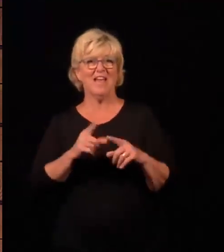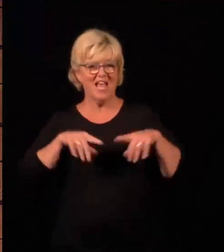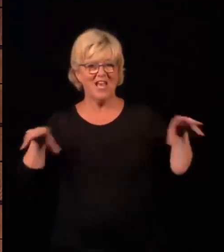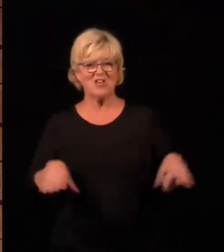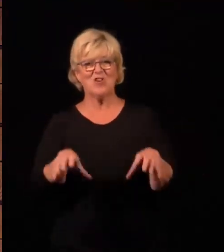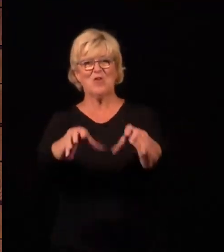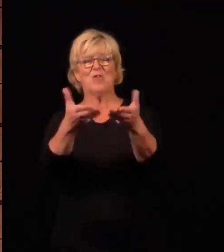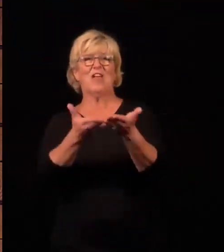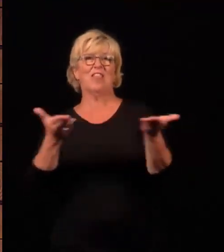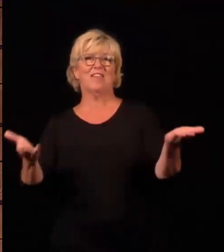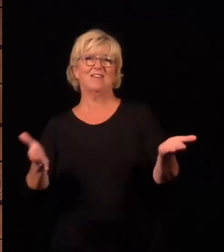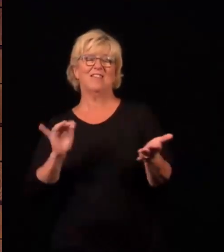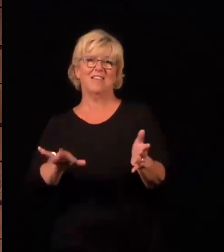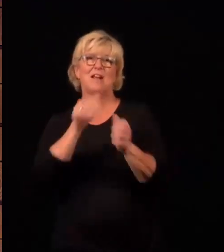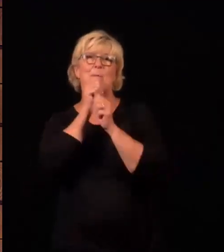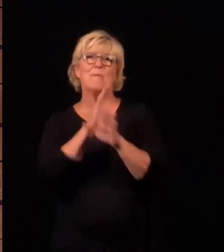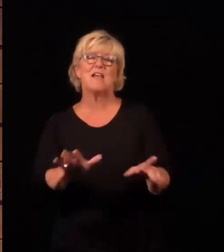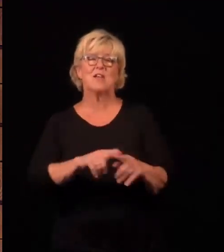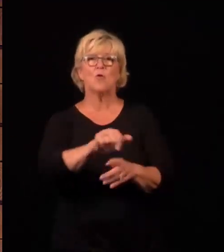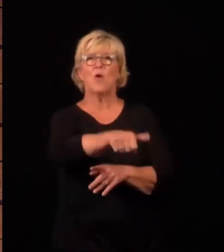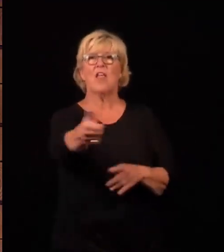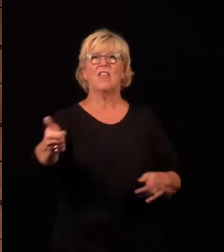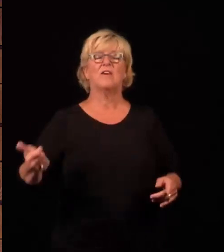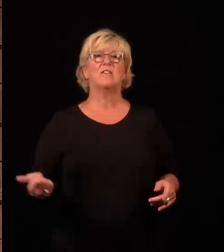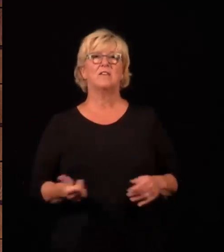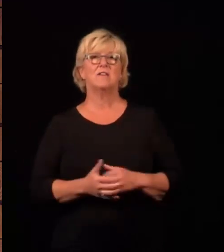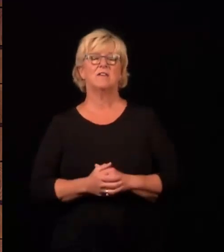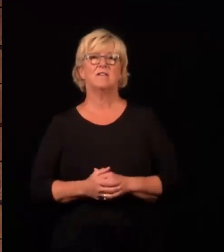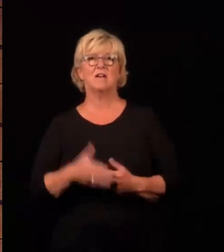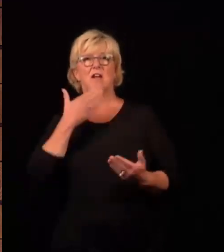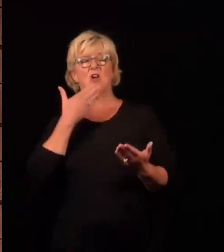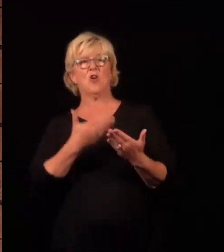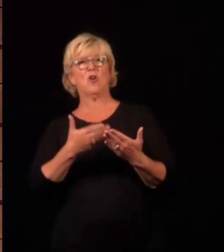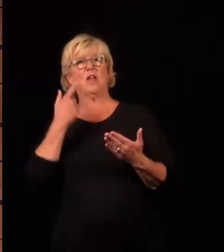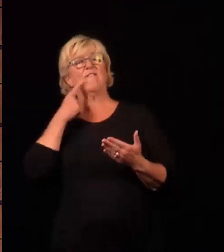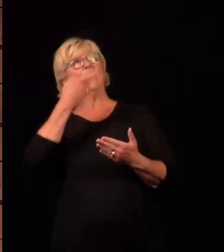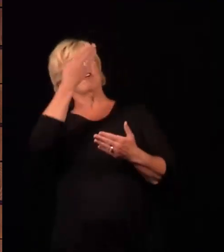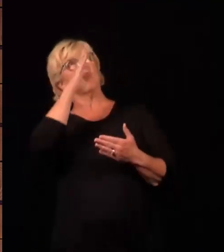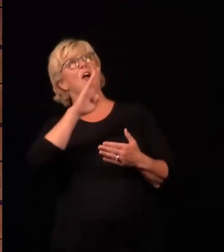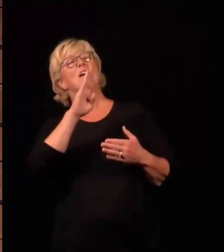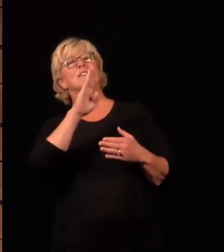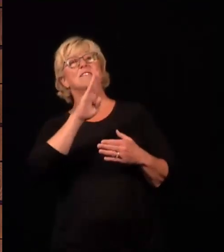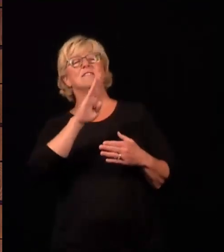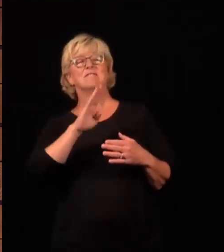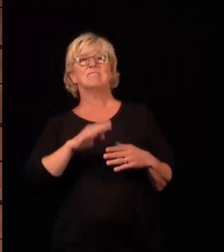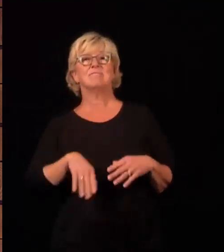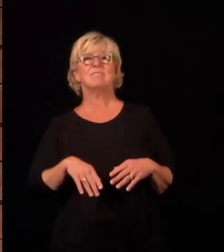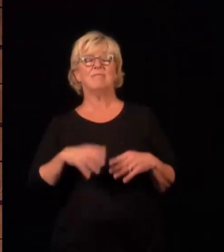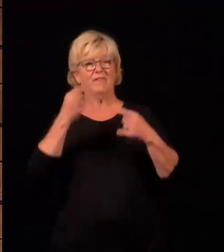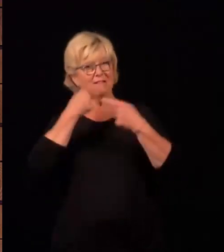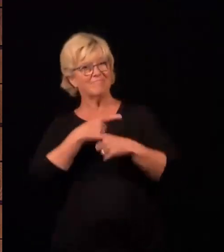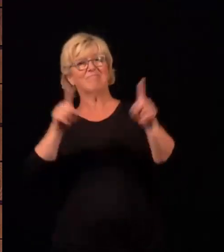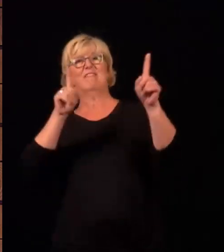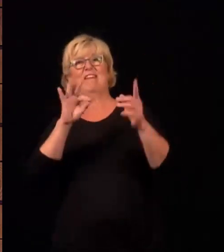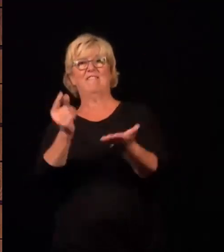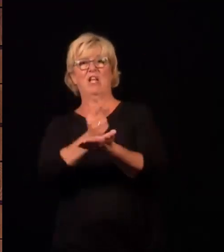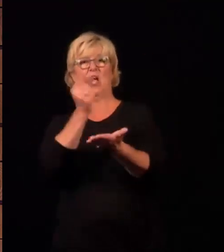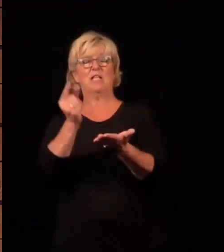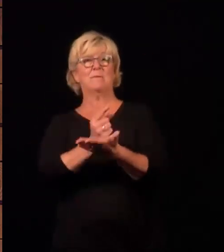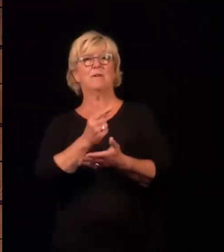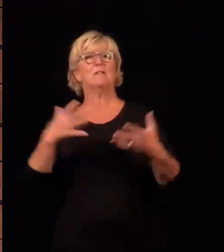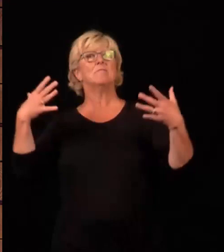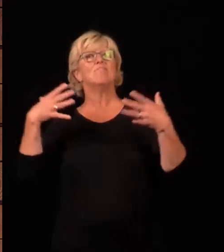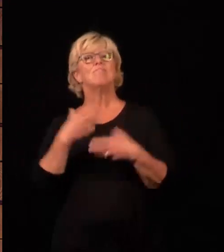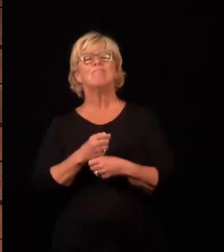doing those things that are a blessing to others and good for the Word of God and the proclamation of the gospel. In